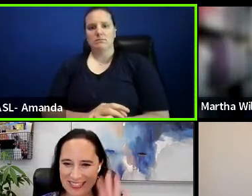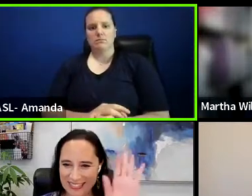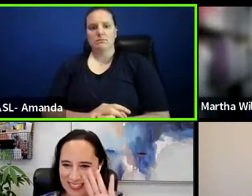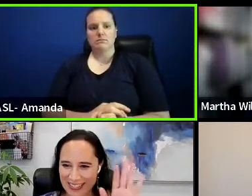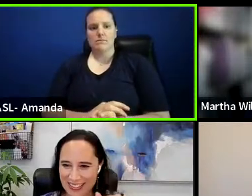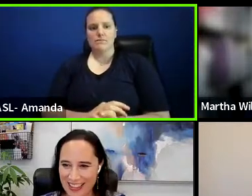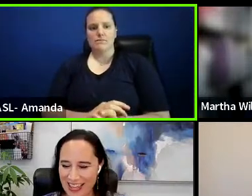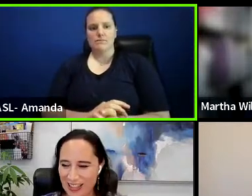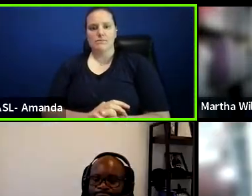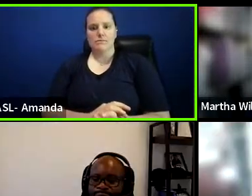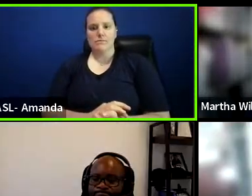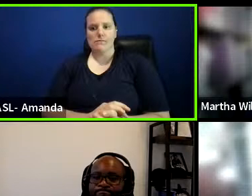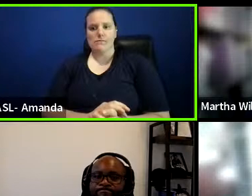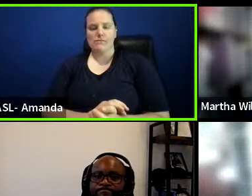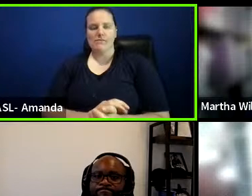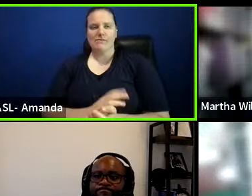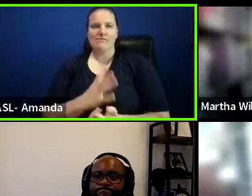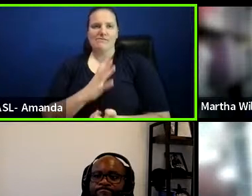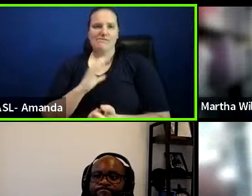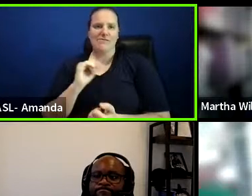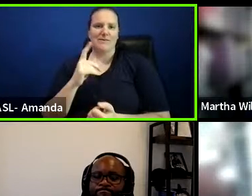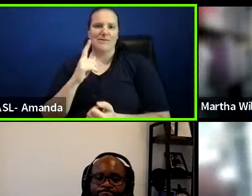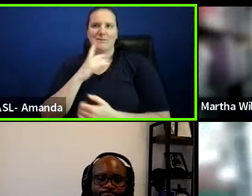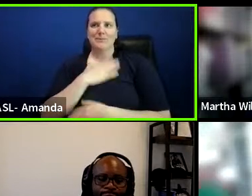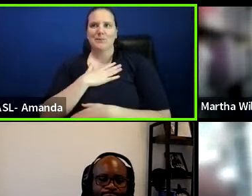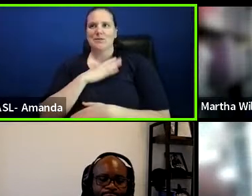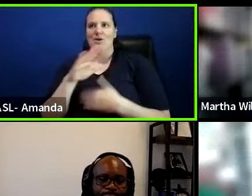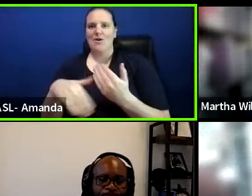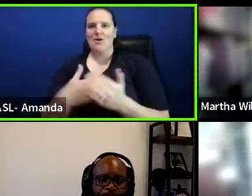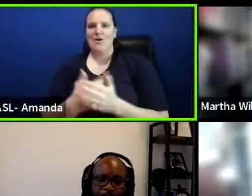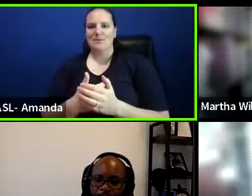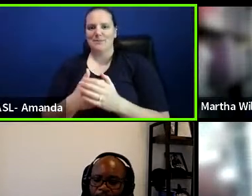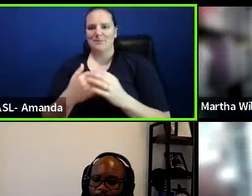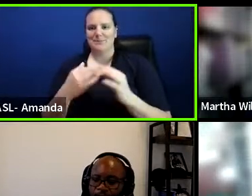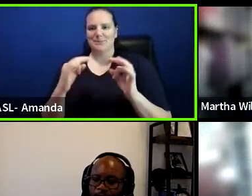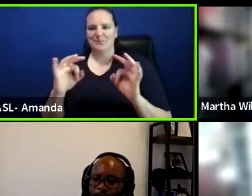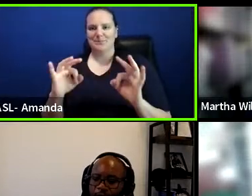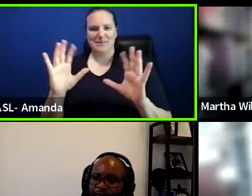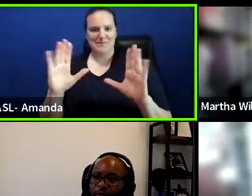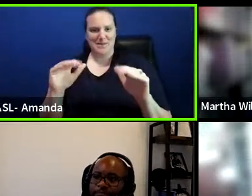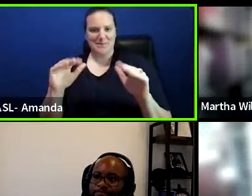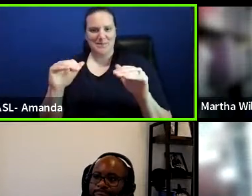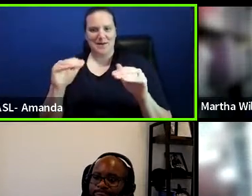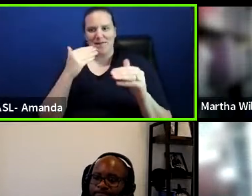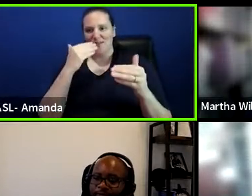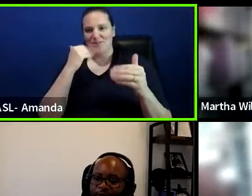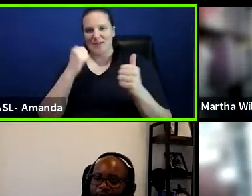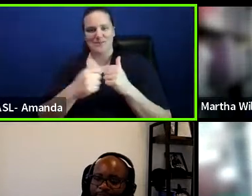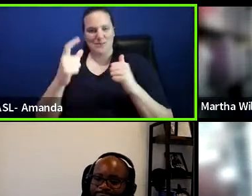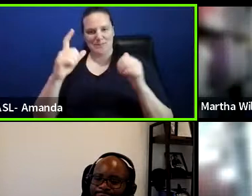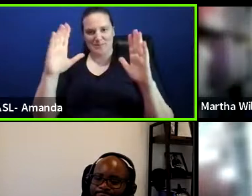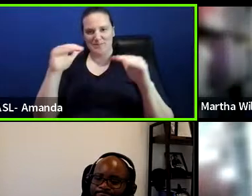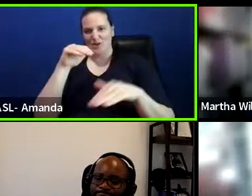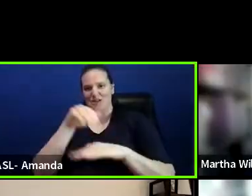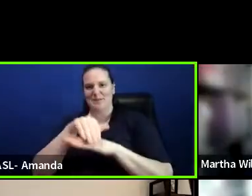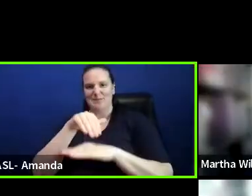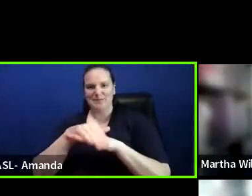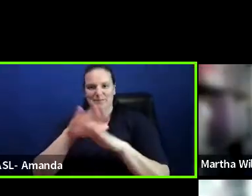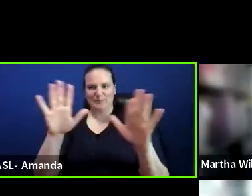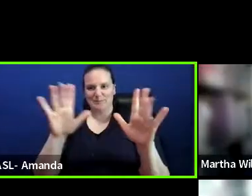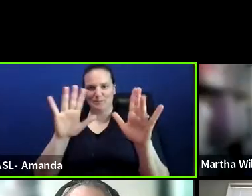Okay. Thank you. Appreciate you all. Bye, everyone. Good night. Bye.